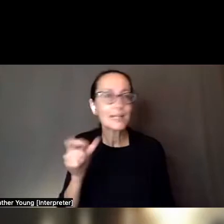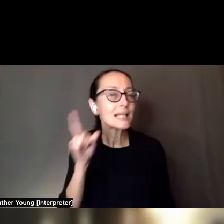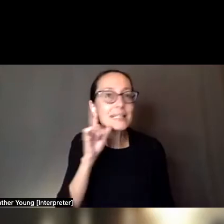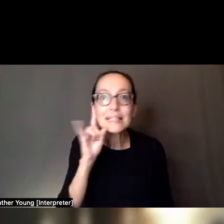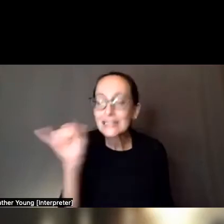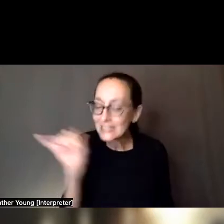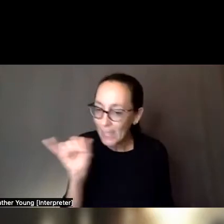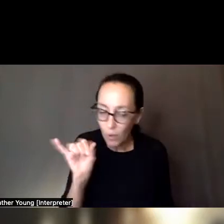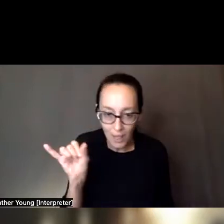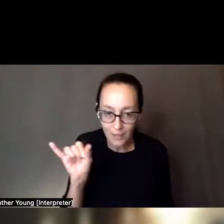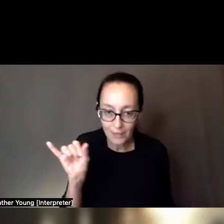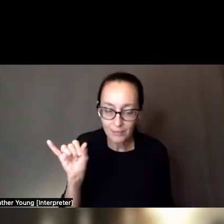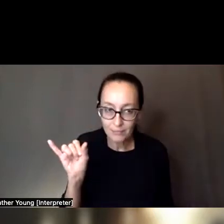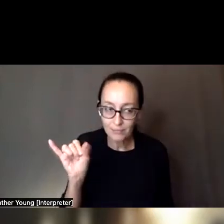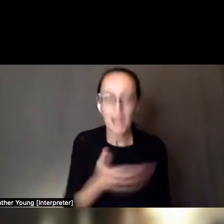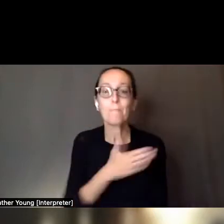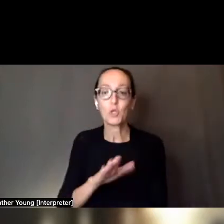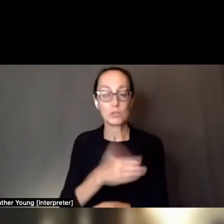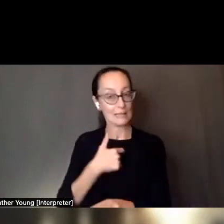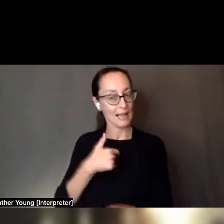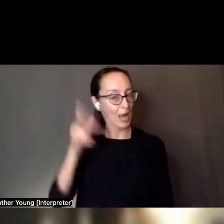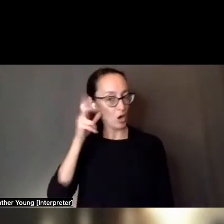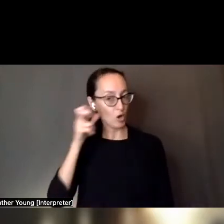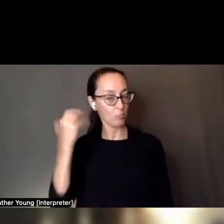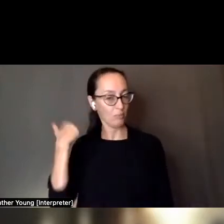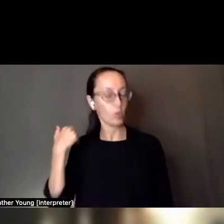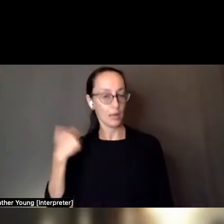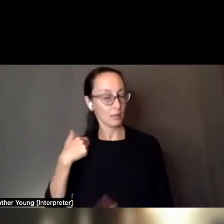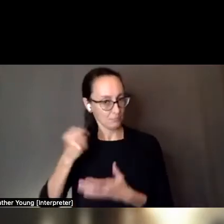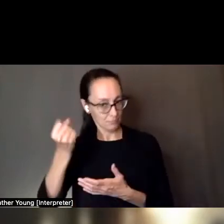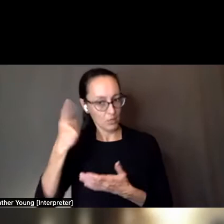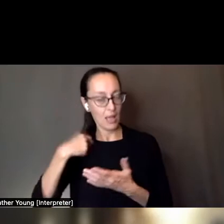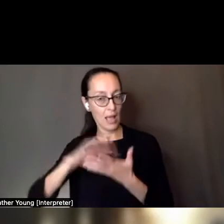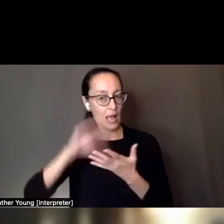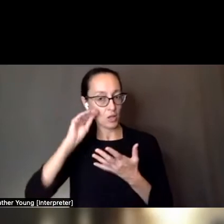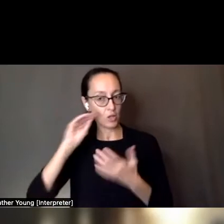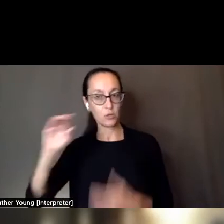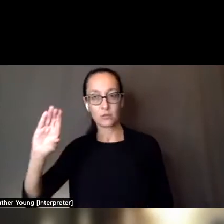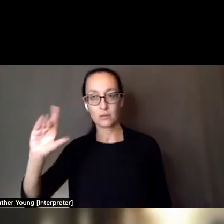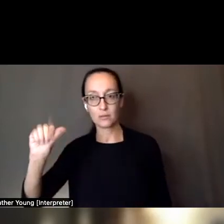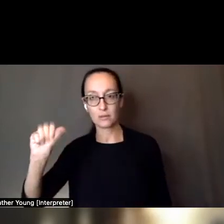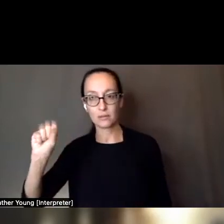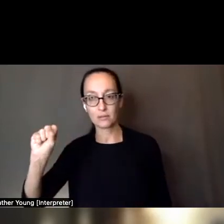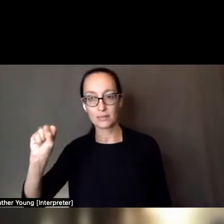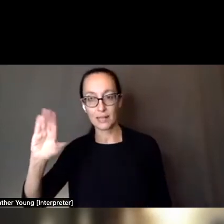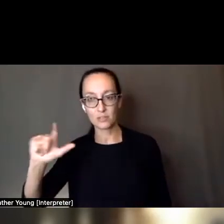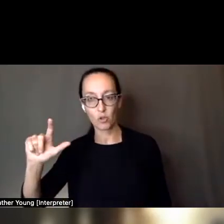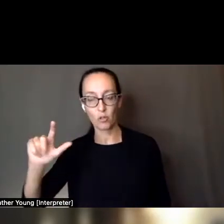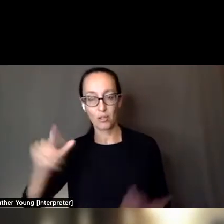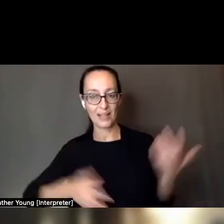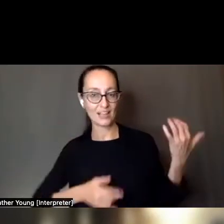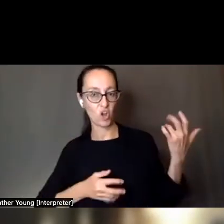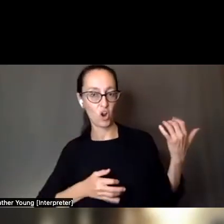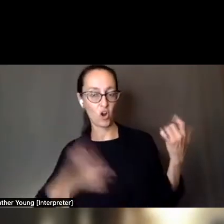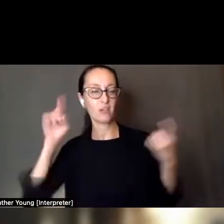did play classical guitar until I was about 16 years old. So